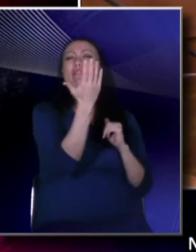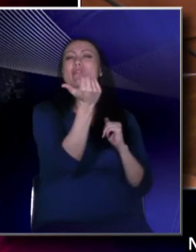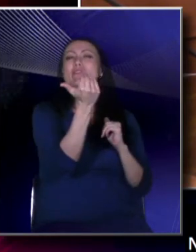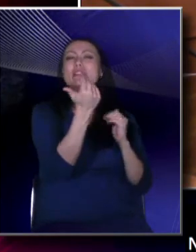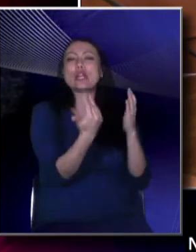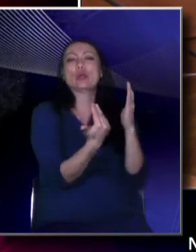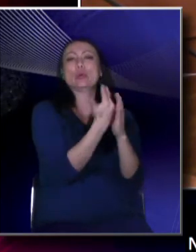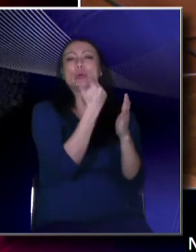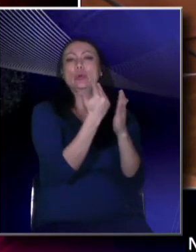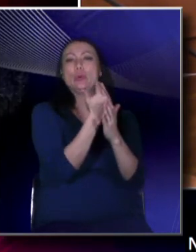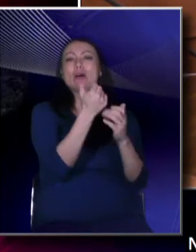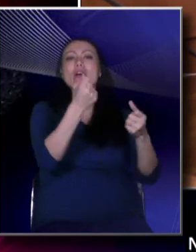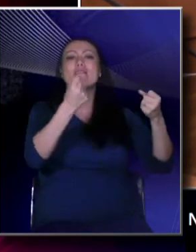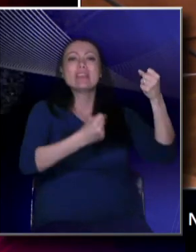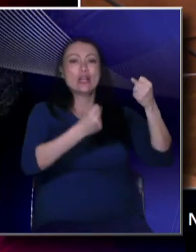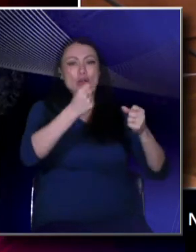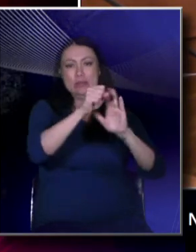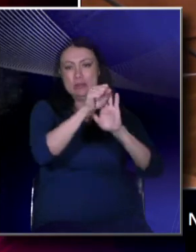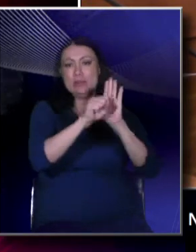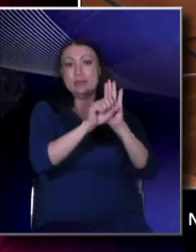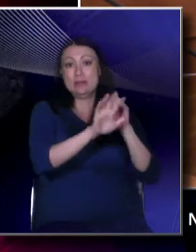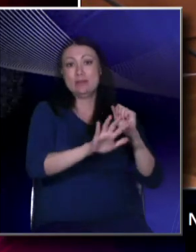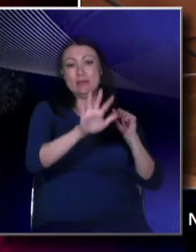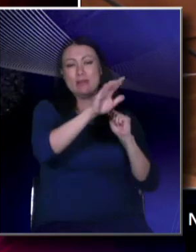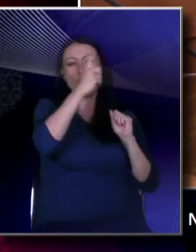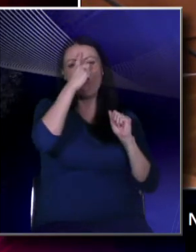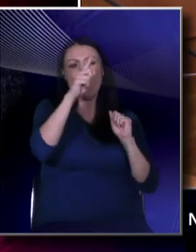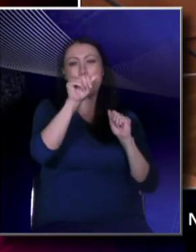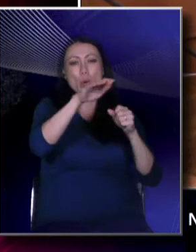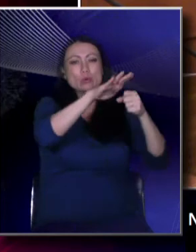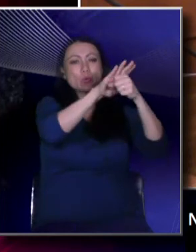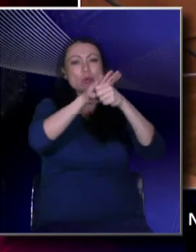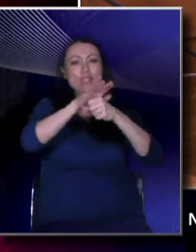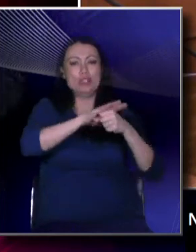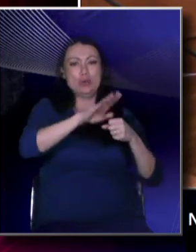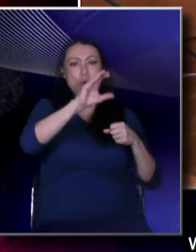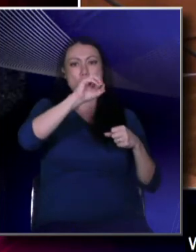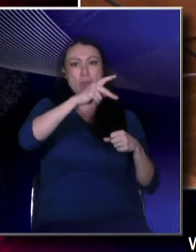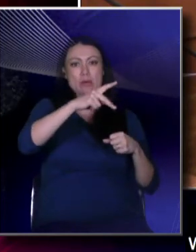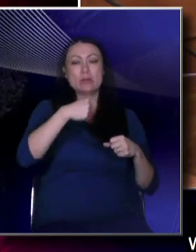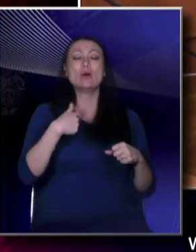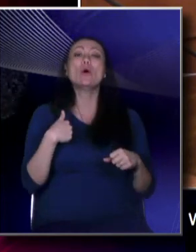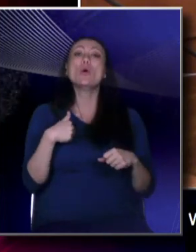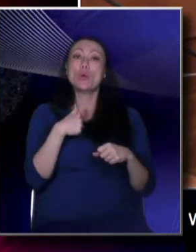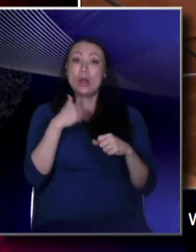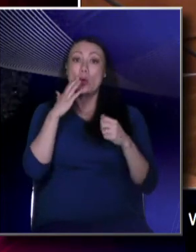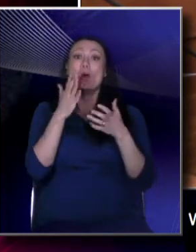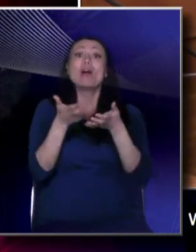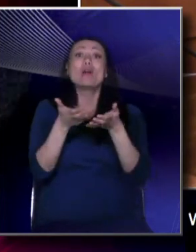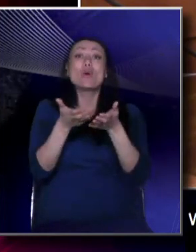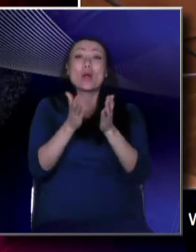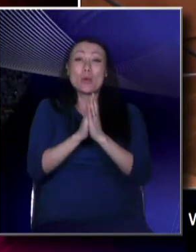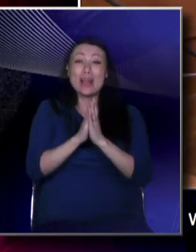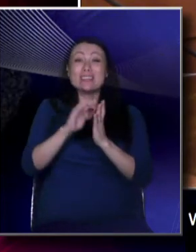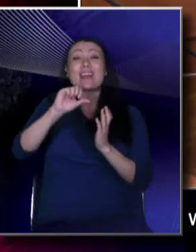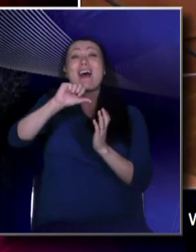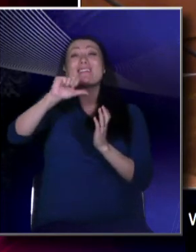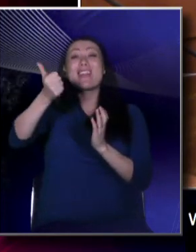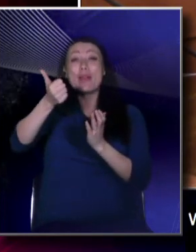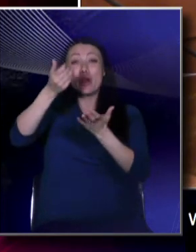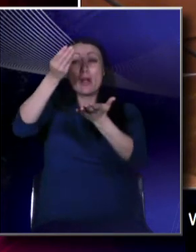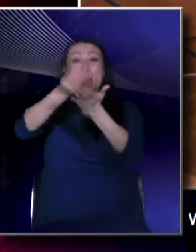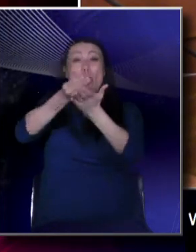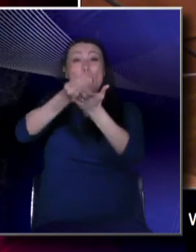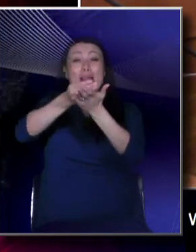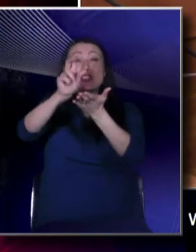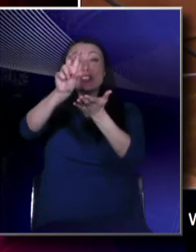fleet vehicles for the regional cooperatives. We will request another appropriation transfer in fiscal